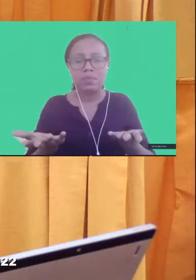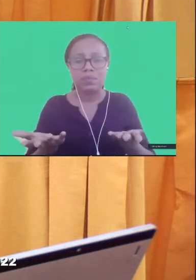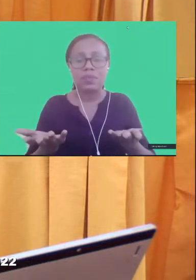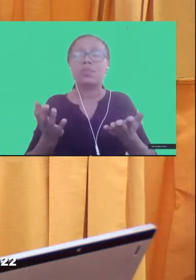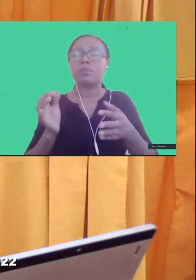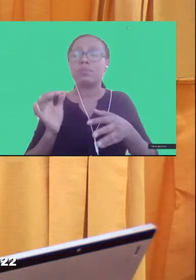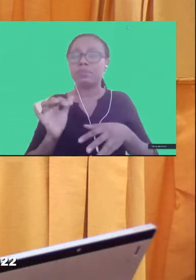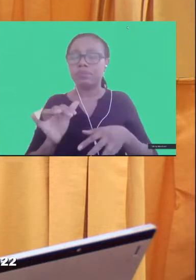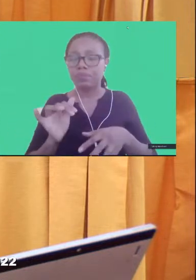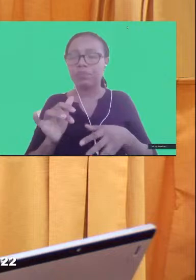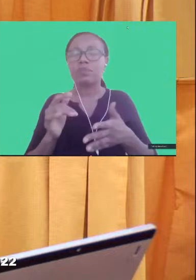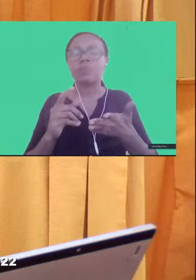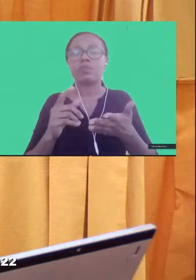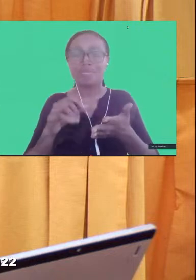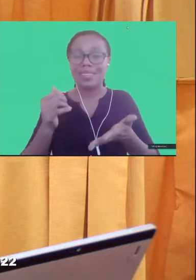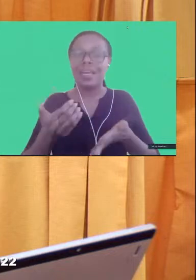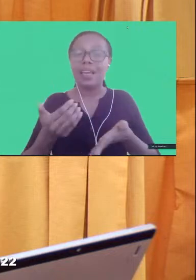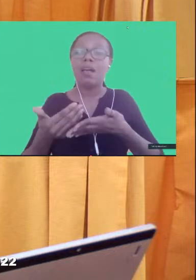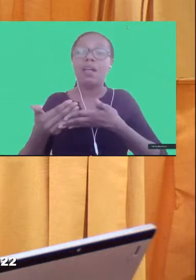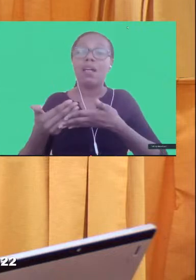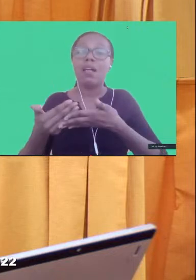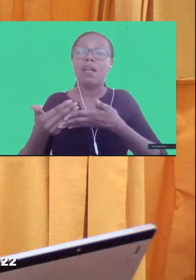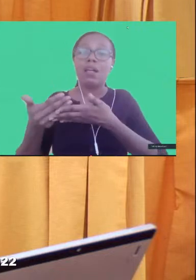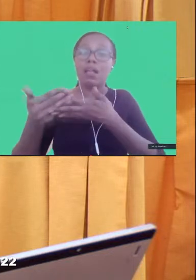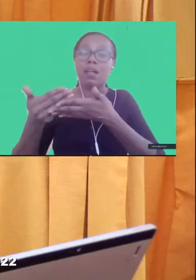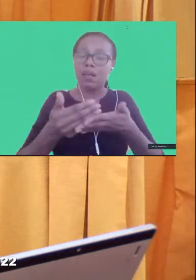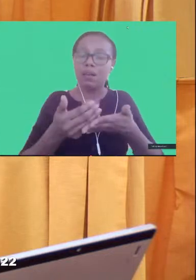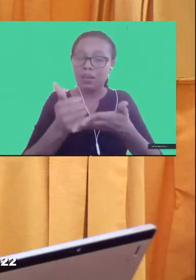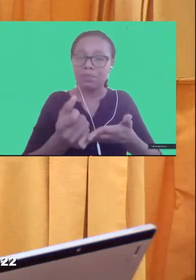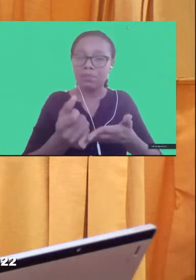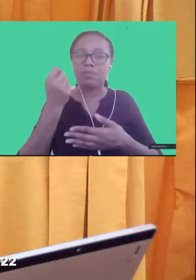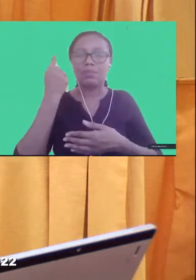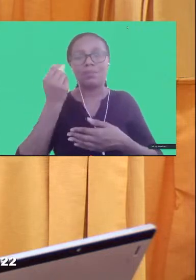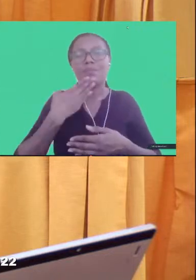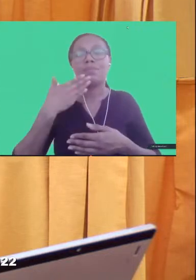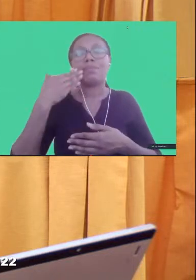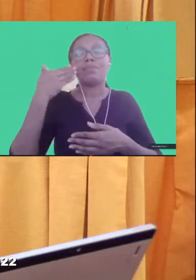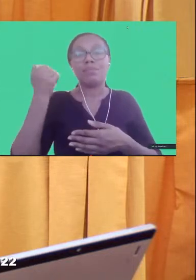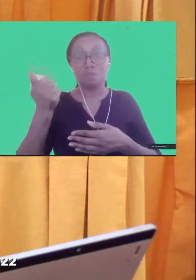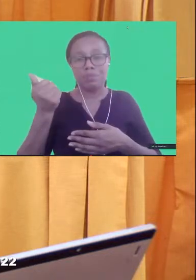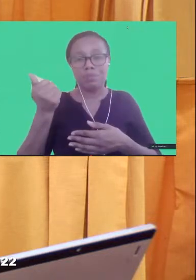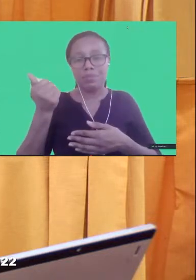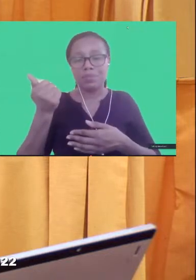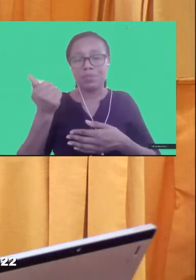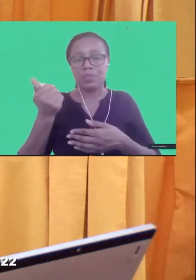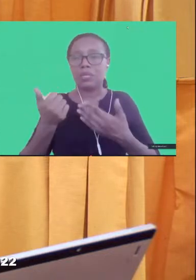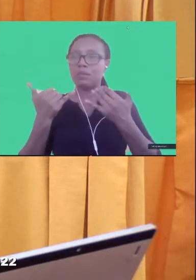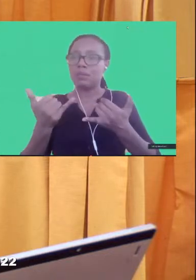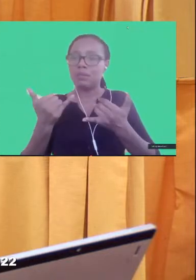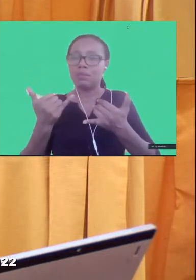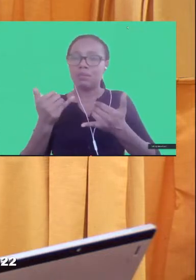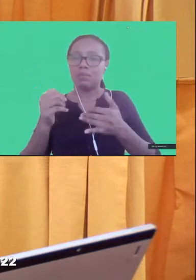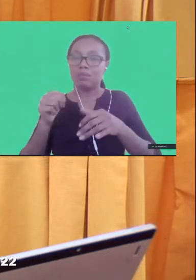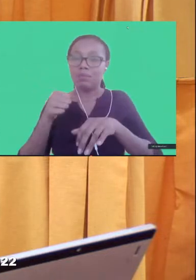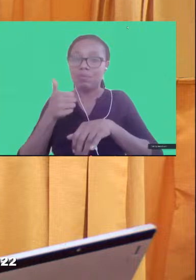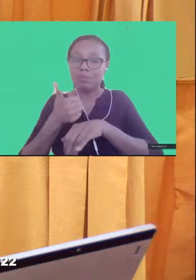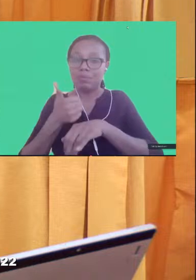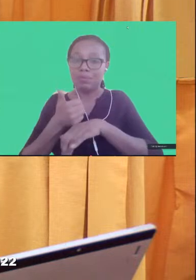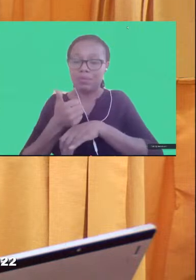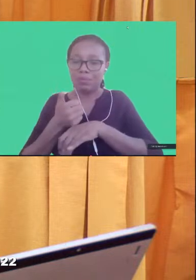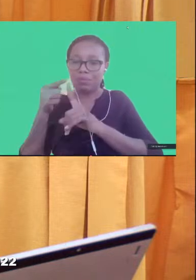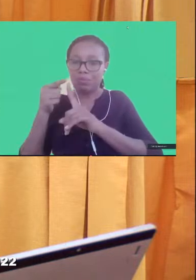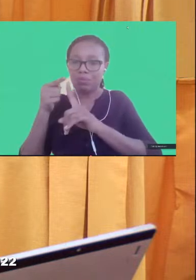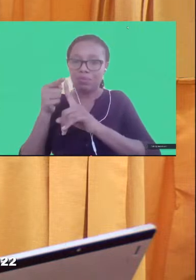do we assimilate and move forward with renewables. And therefore, for the coming financial year,